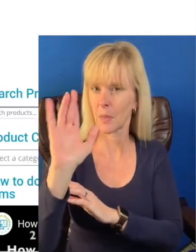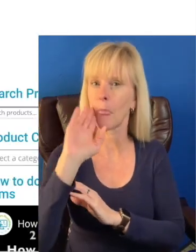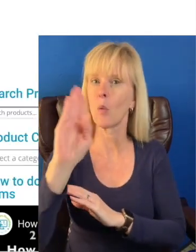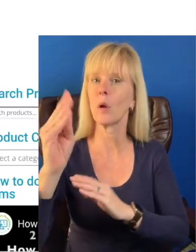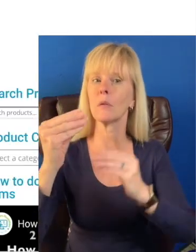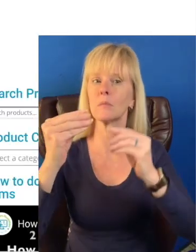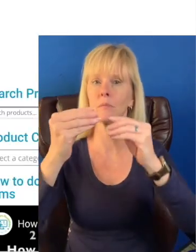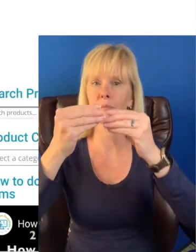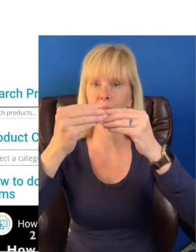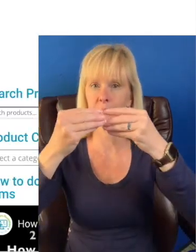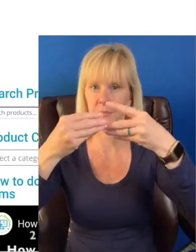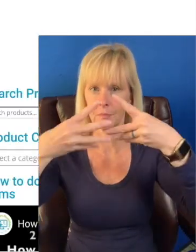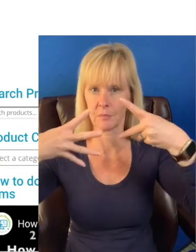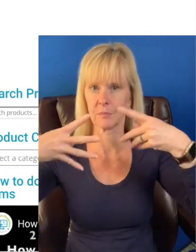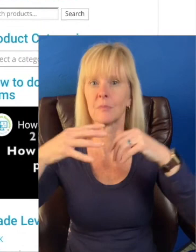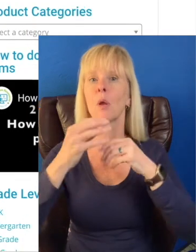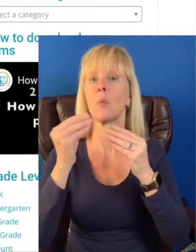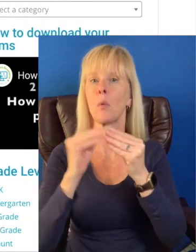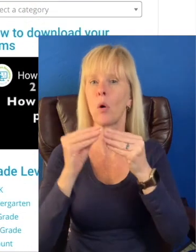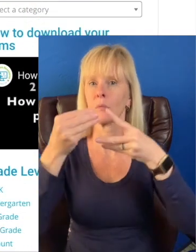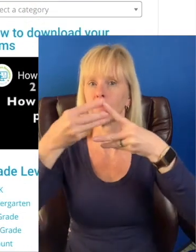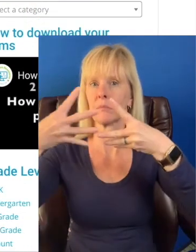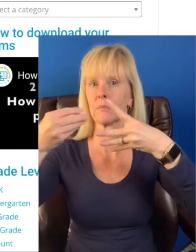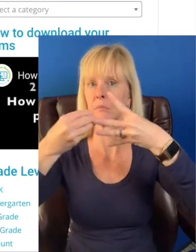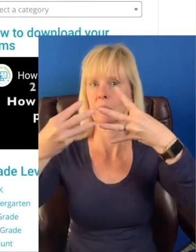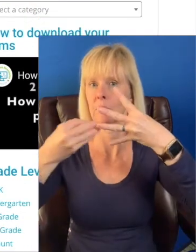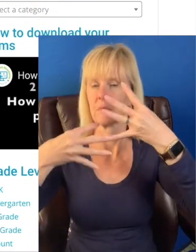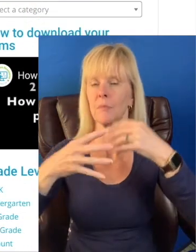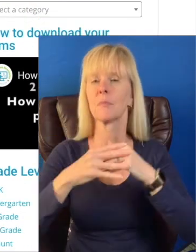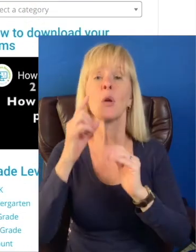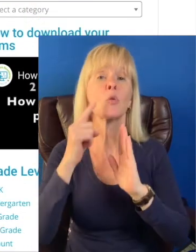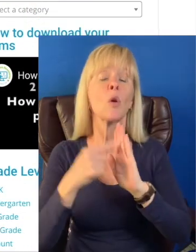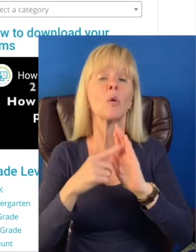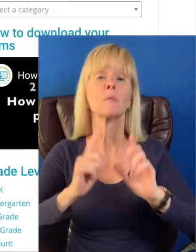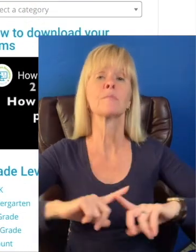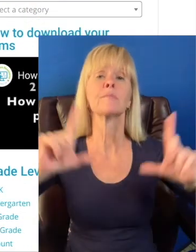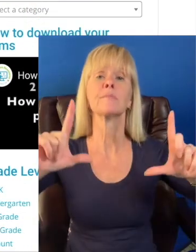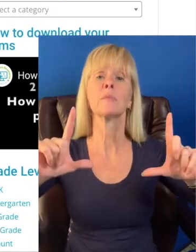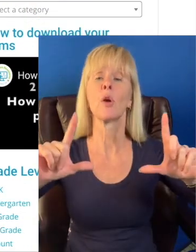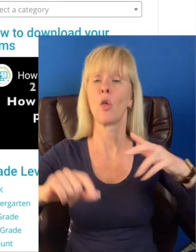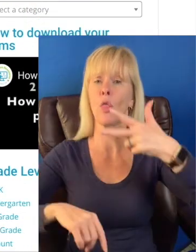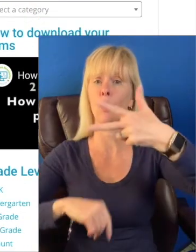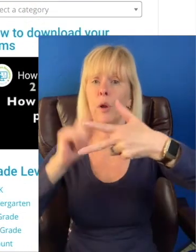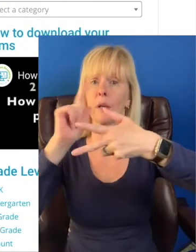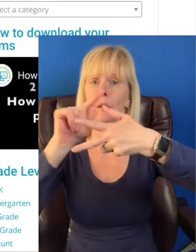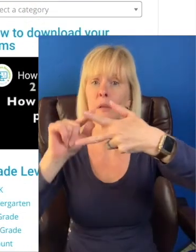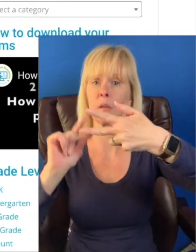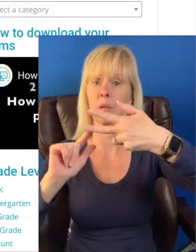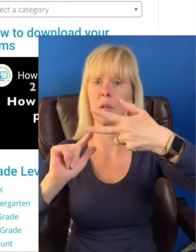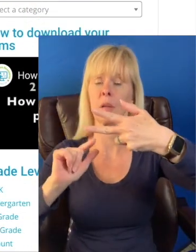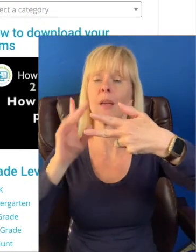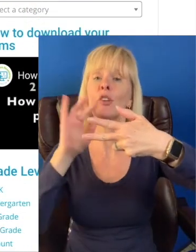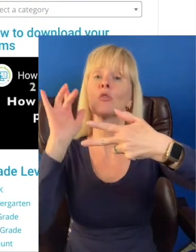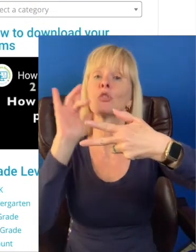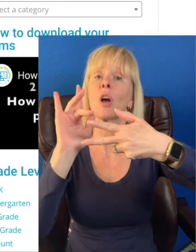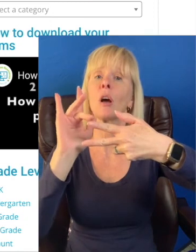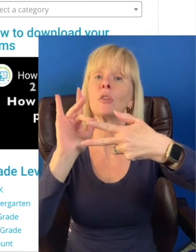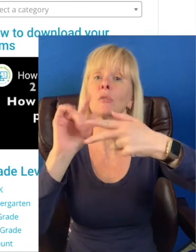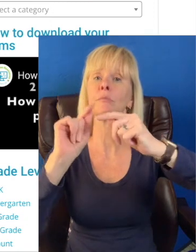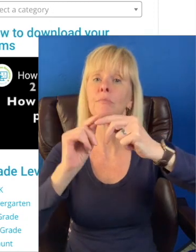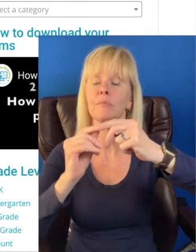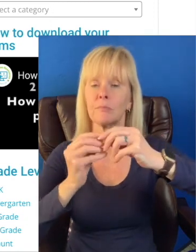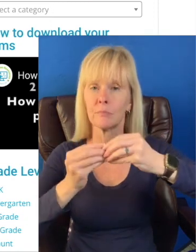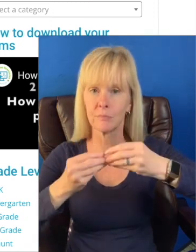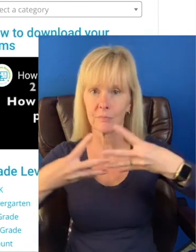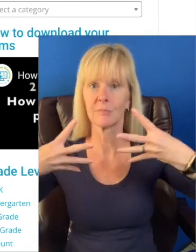will expand so you can be able to see more videos. Now notice the three bars right here. If you touch on them, it will show you the other